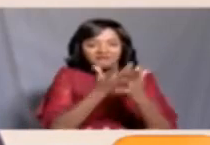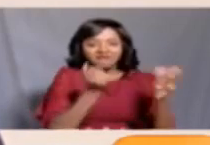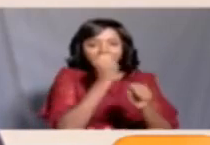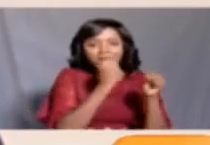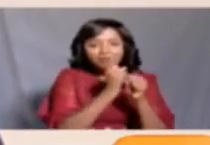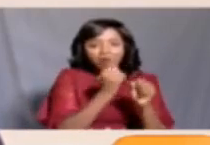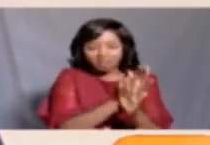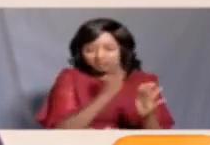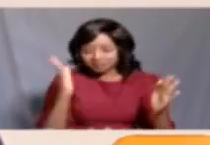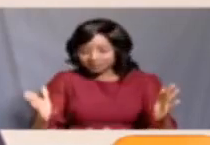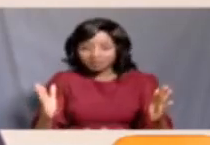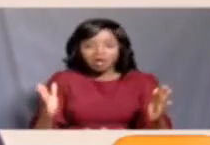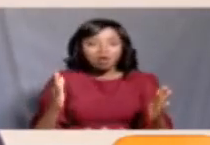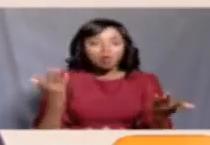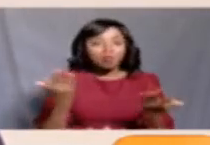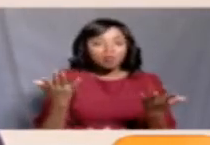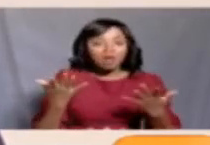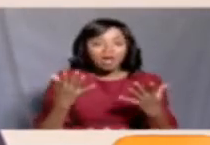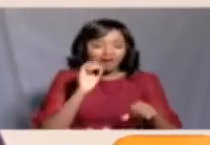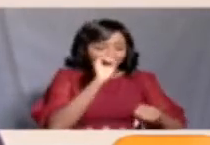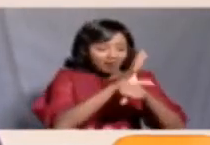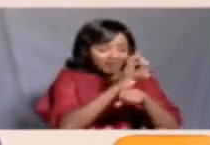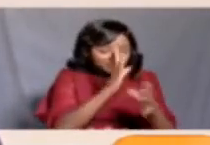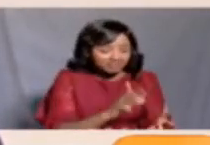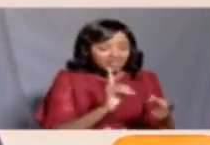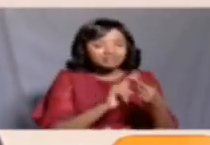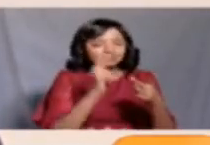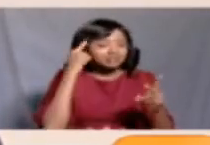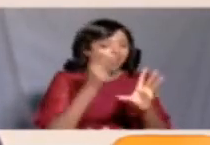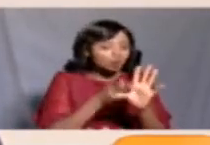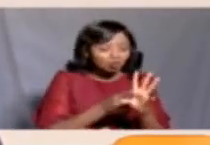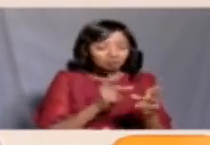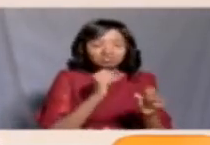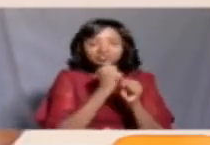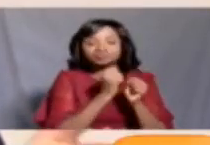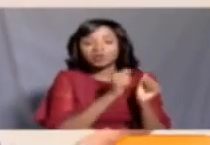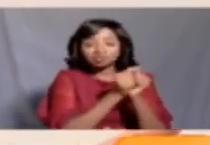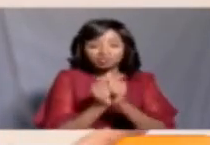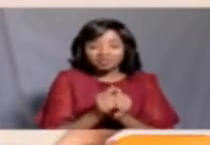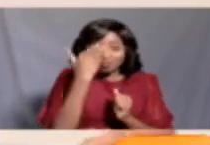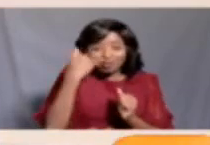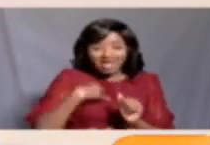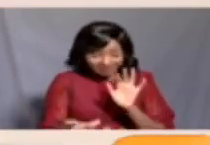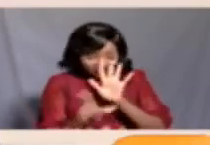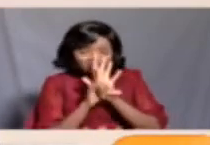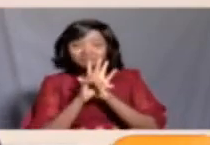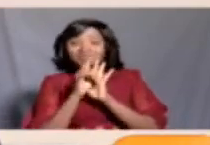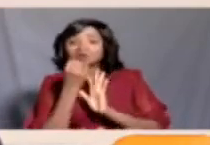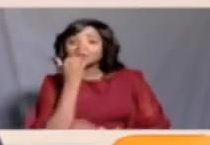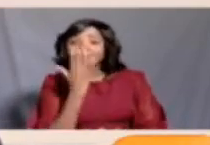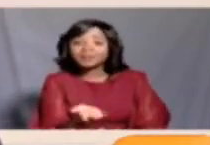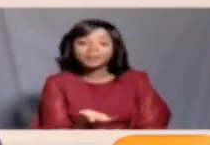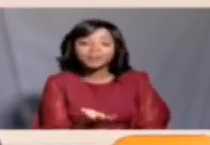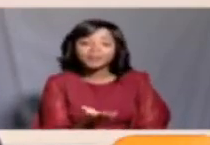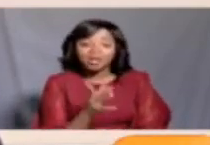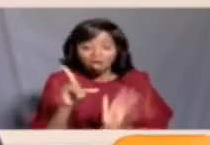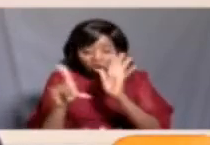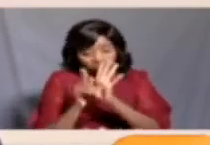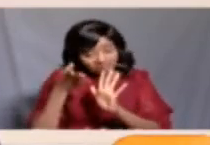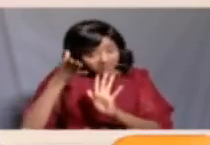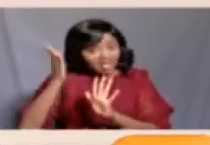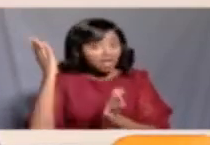and psychiatrists and counselors work because we don't have the legislation. I mentioned to you laws that are in place.